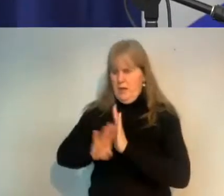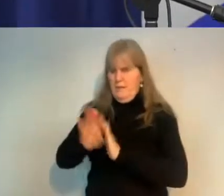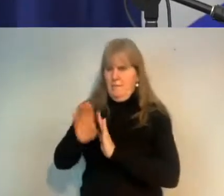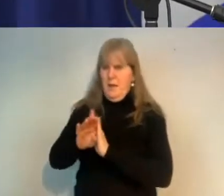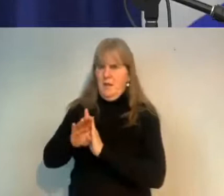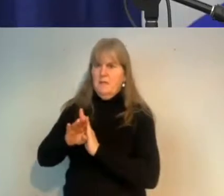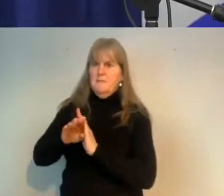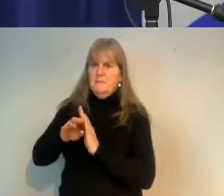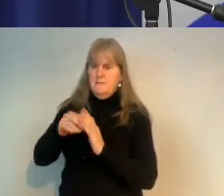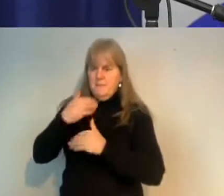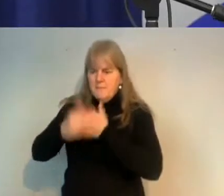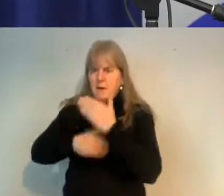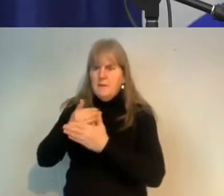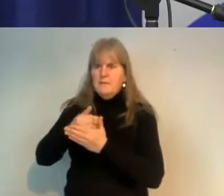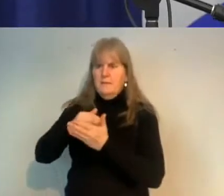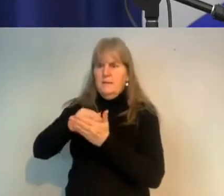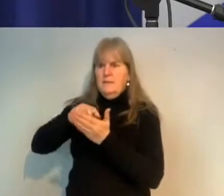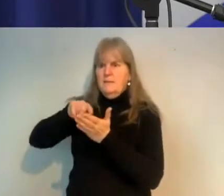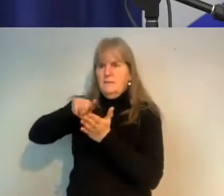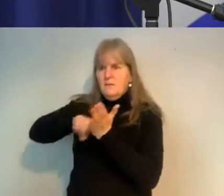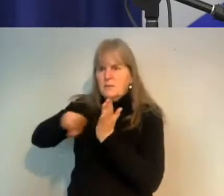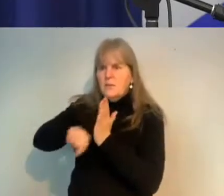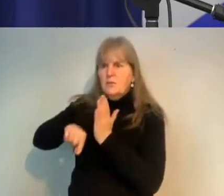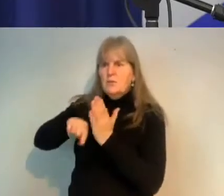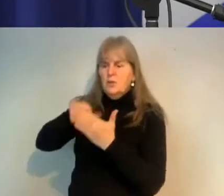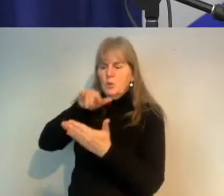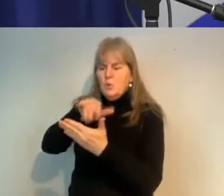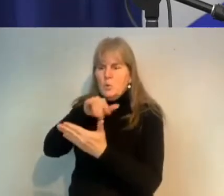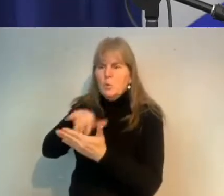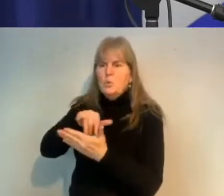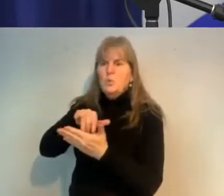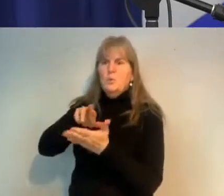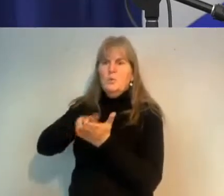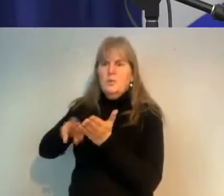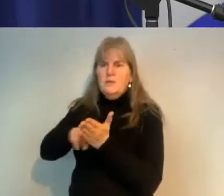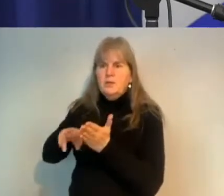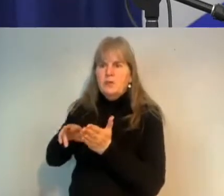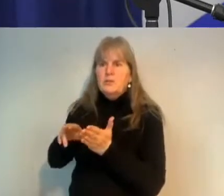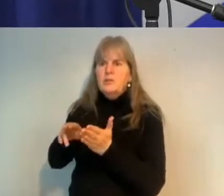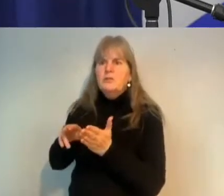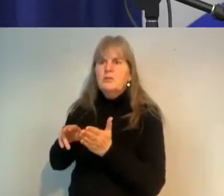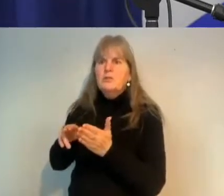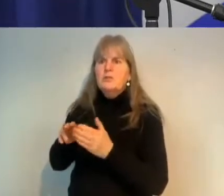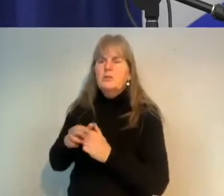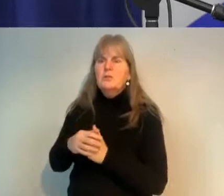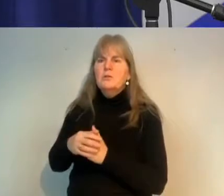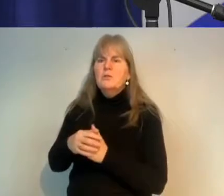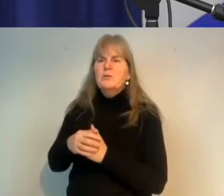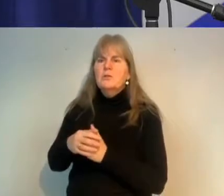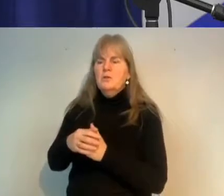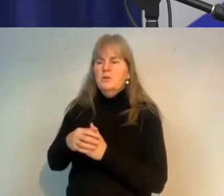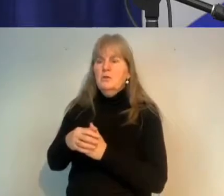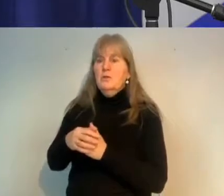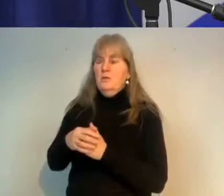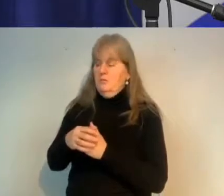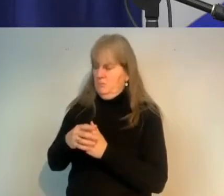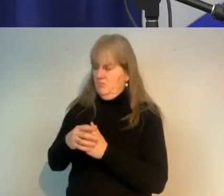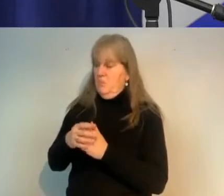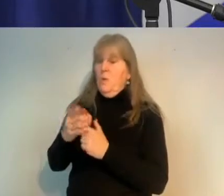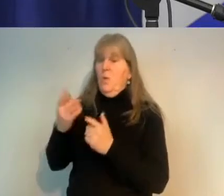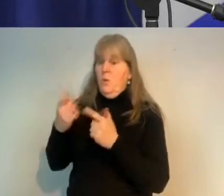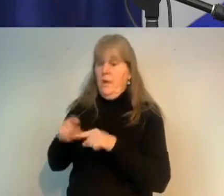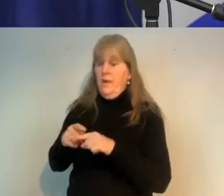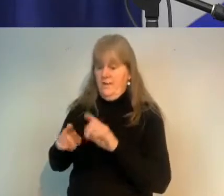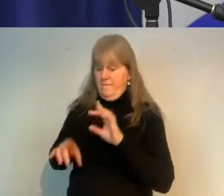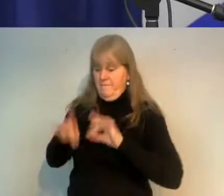and watch it more closely. And as we have findings that develop, I'll be happy to share